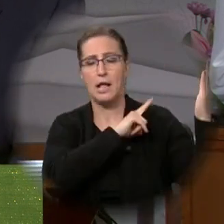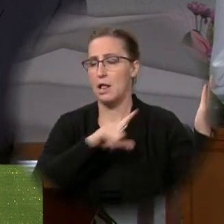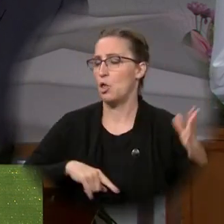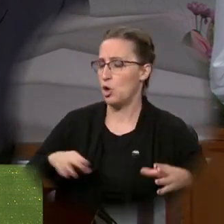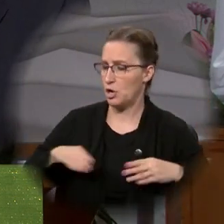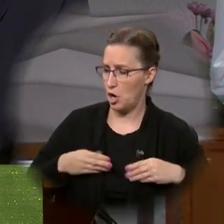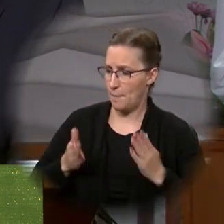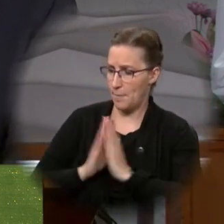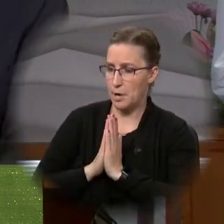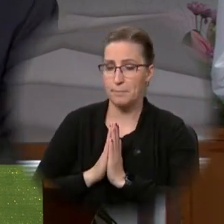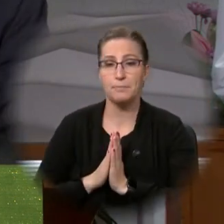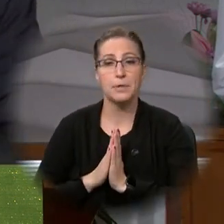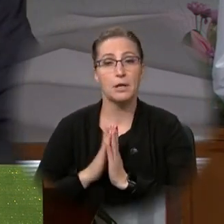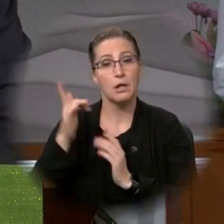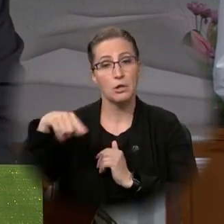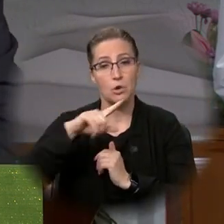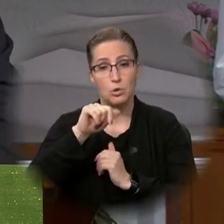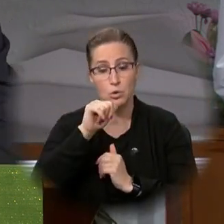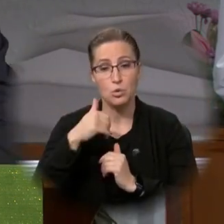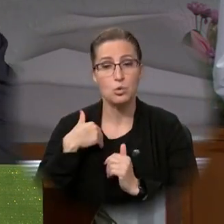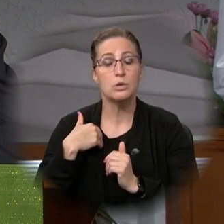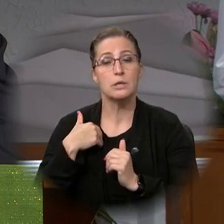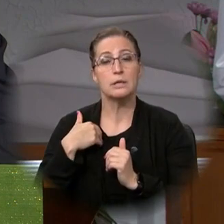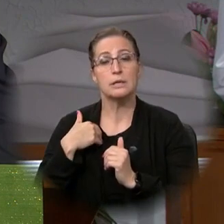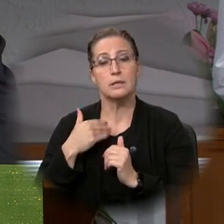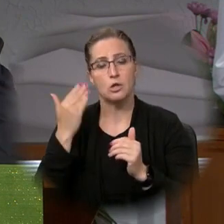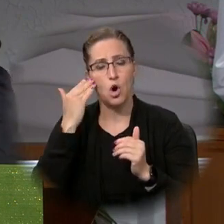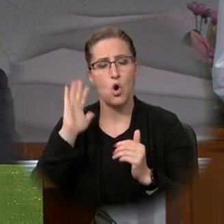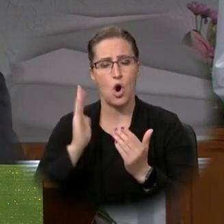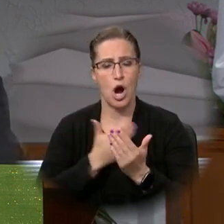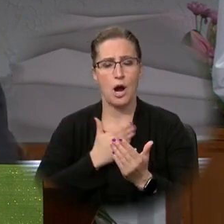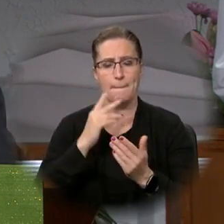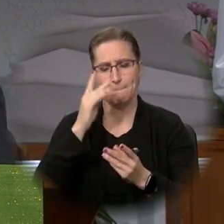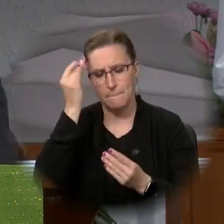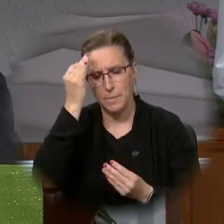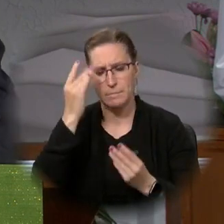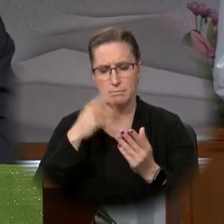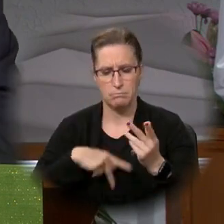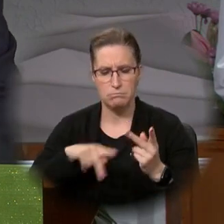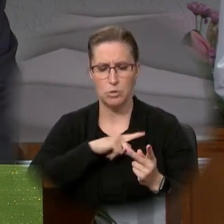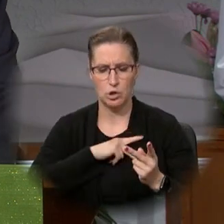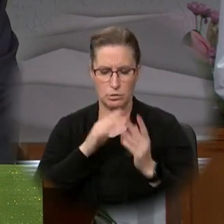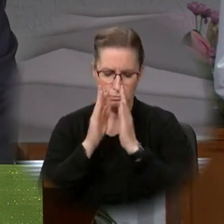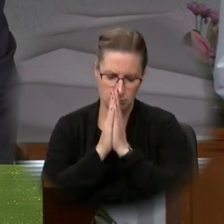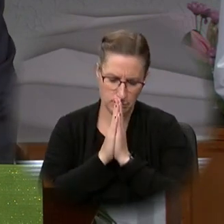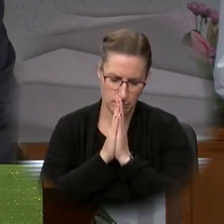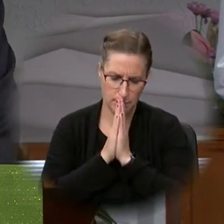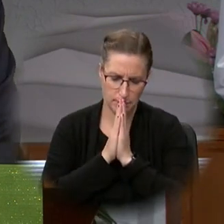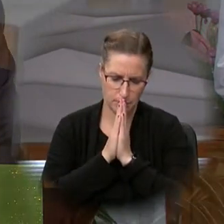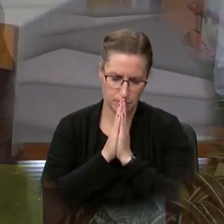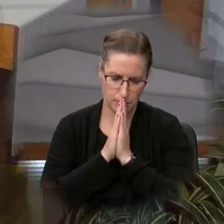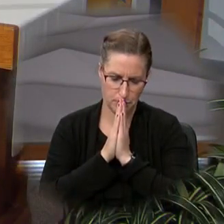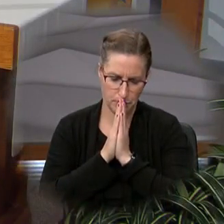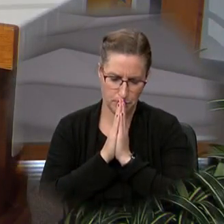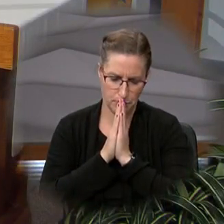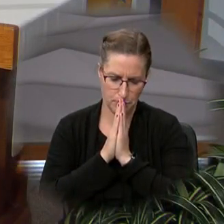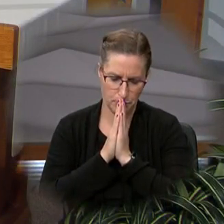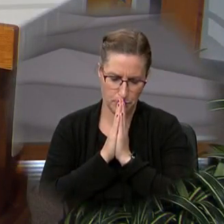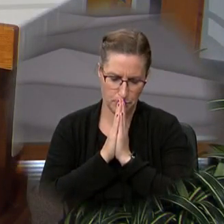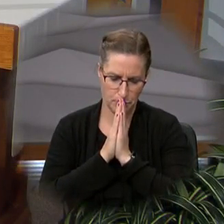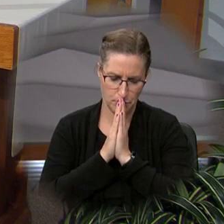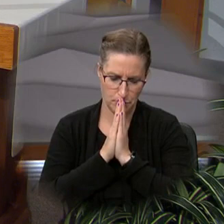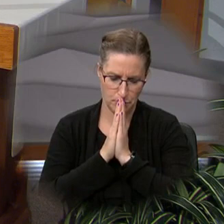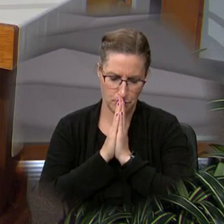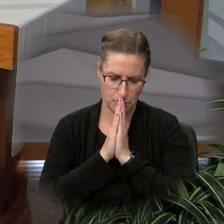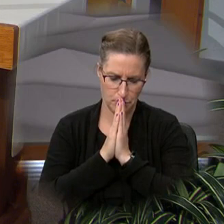And that God will hear and grant according to his will our personal intentions we now offer in the quiet of our own hearts.